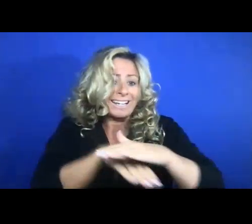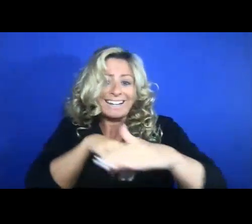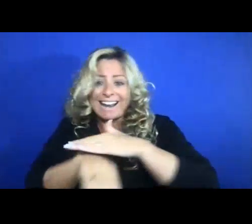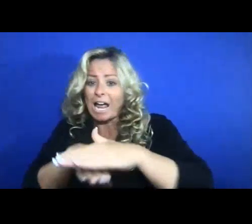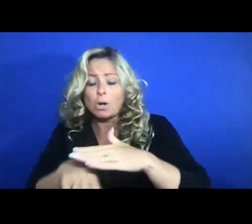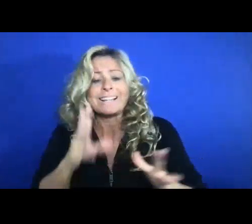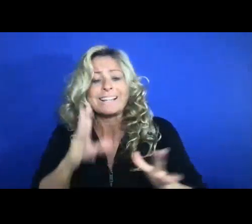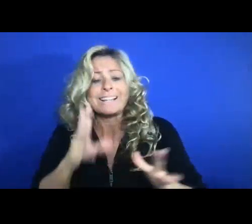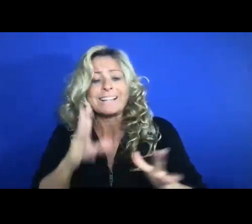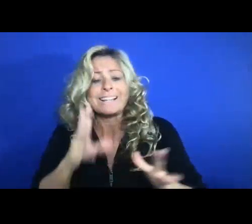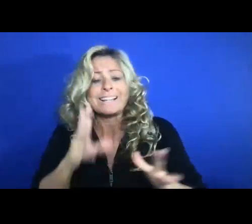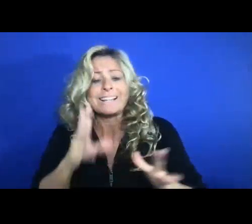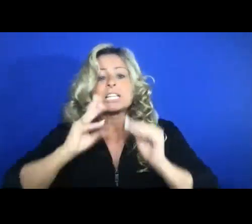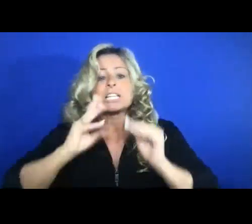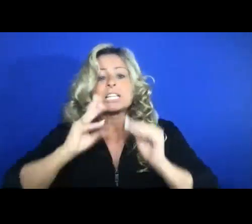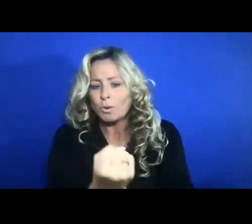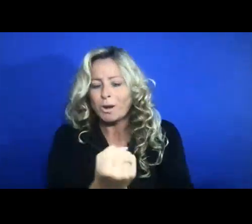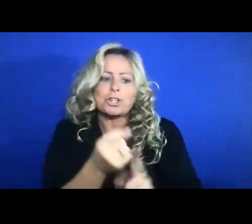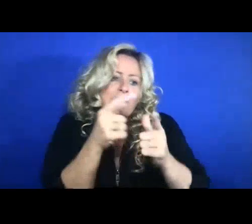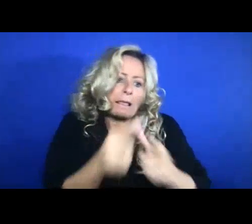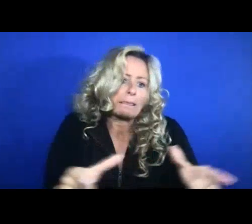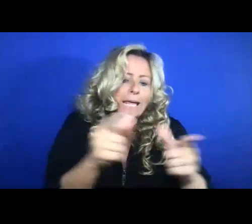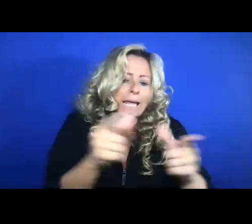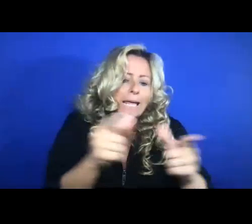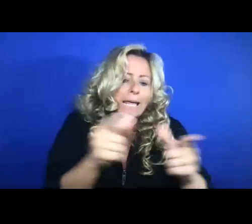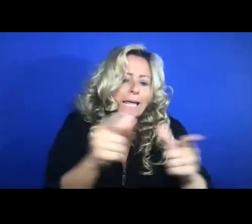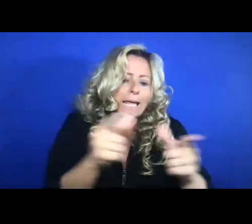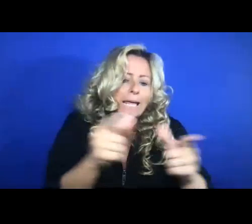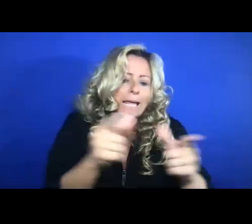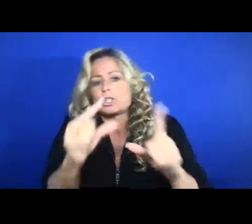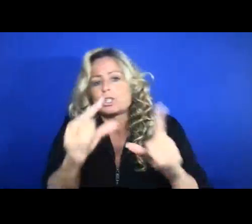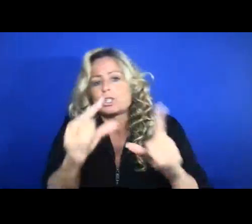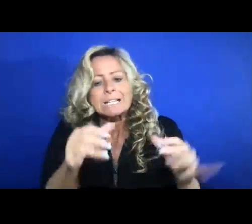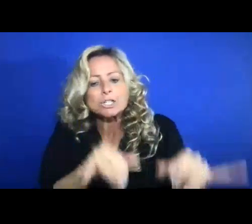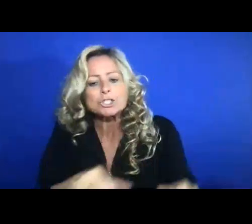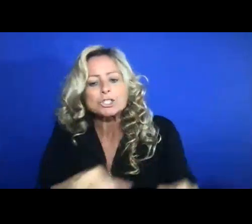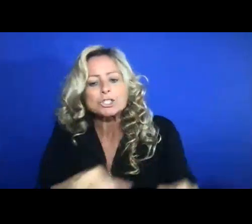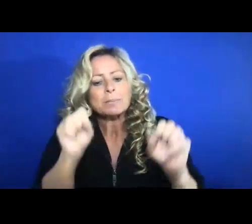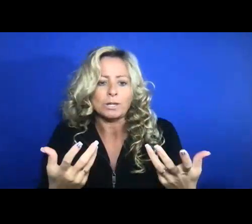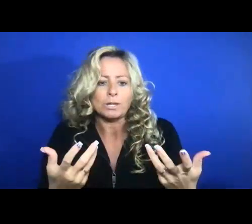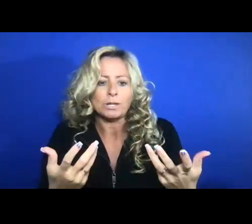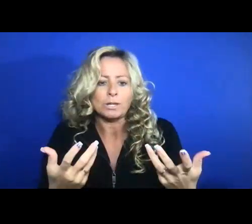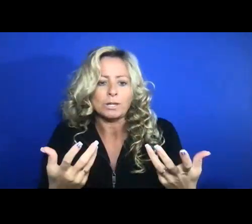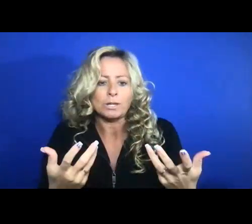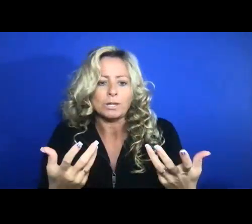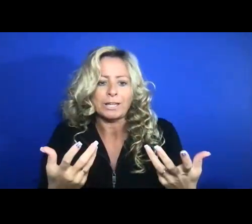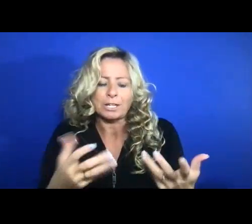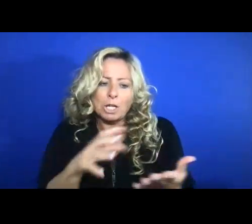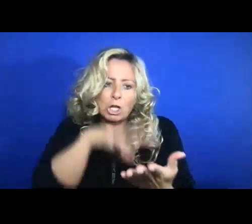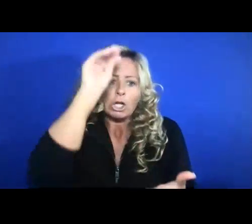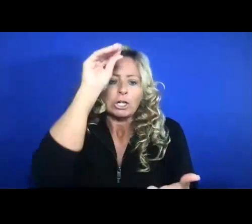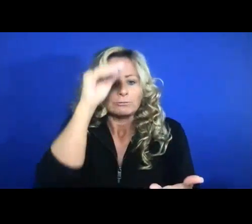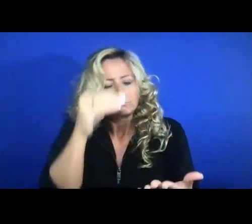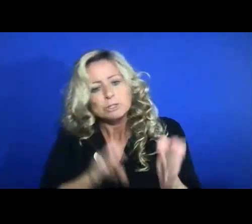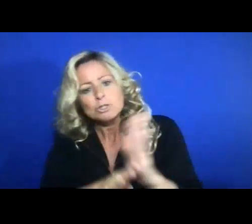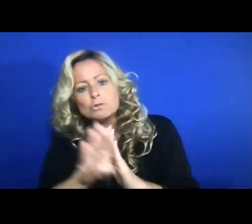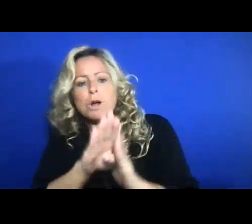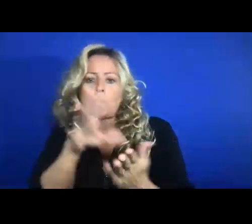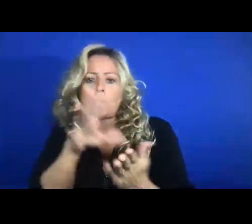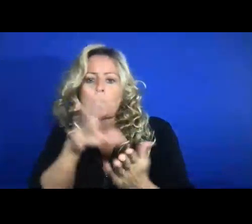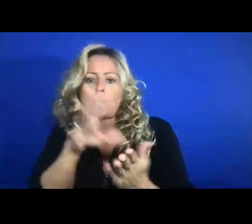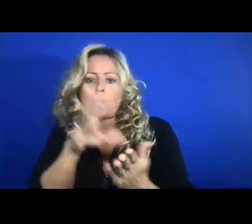day, it's coming together to teach and to learn, with each other. So every time I sit